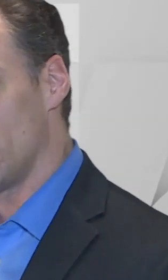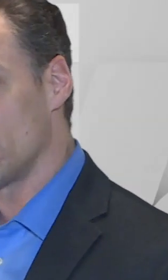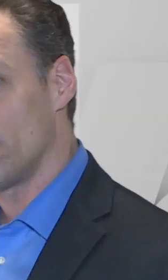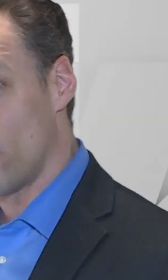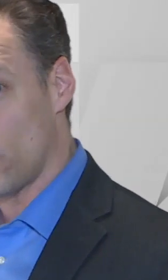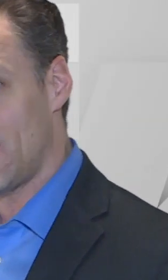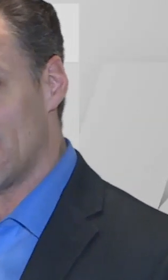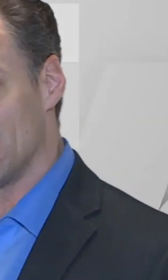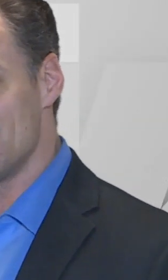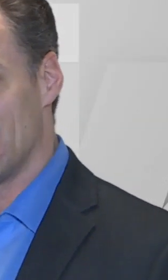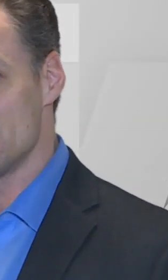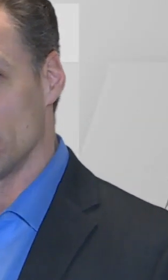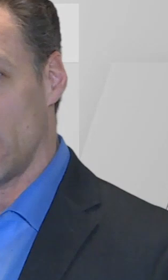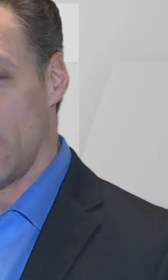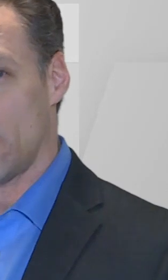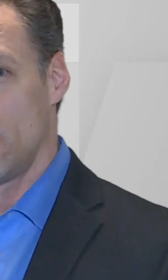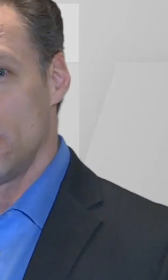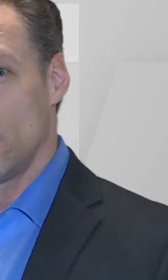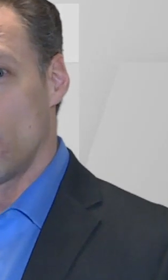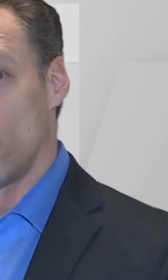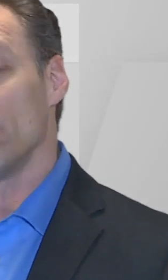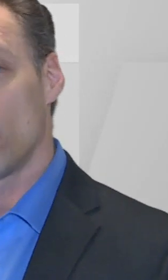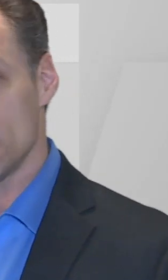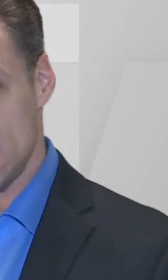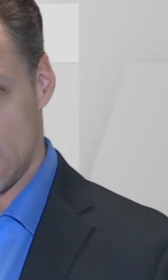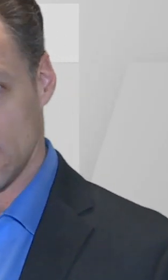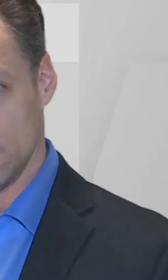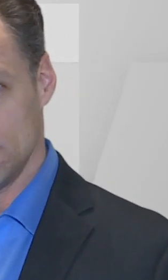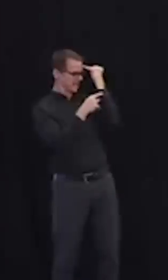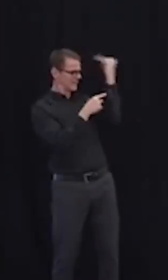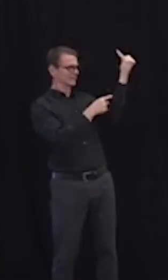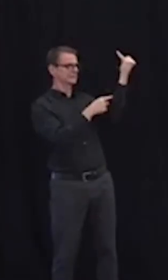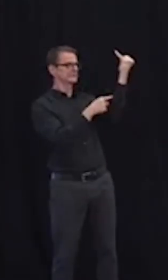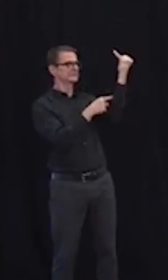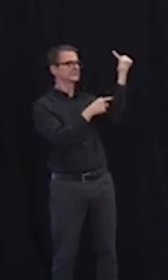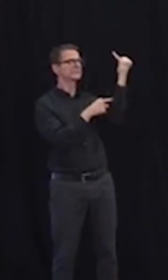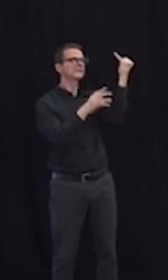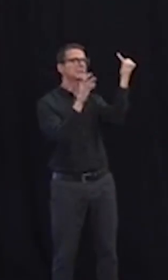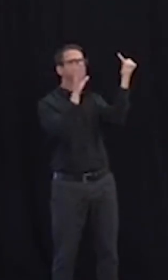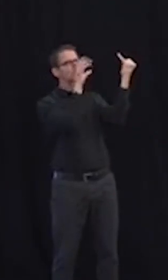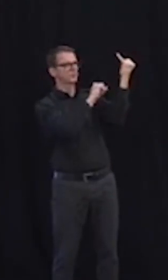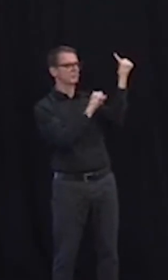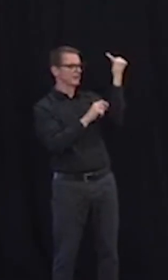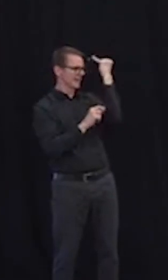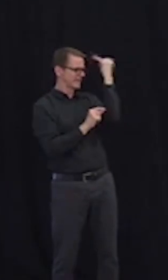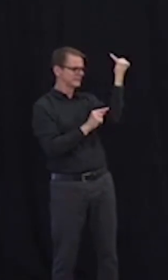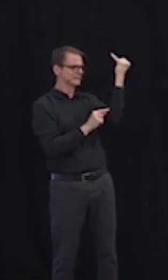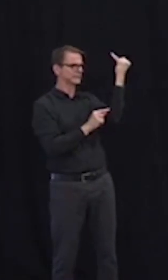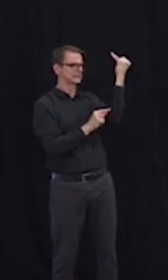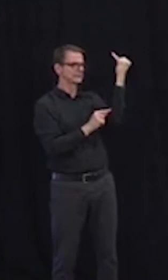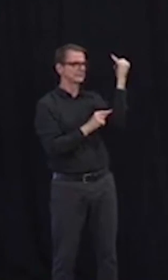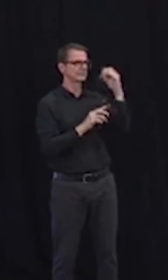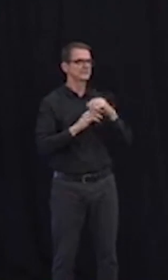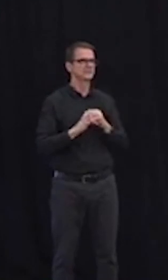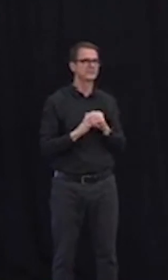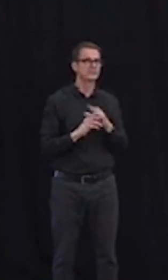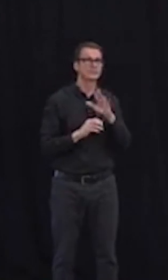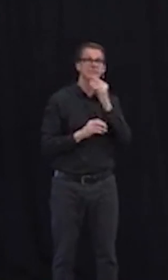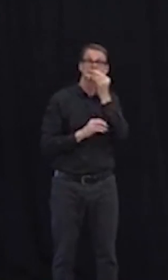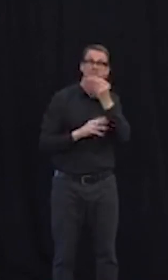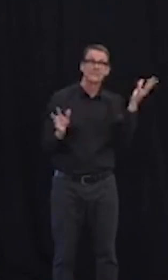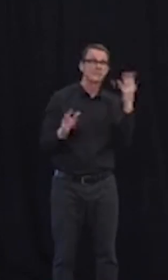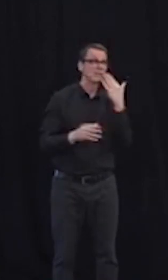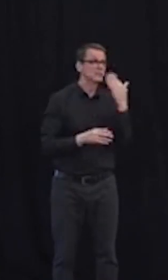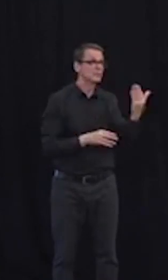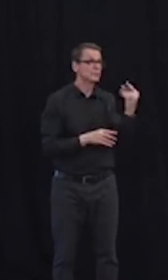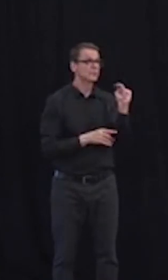like around 40 in intensive care. We're at 14. Here's the good news. People have been following